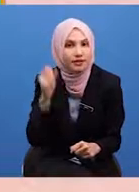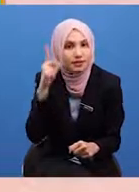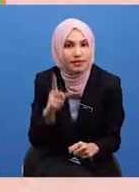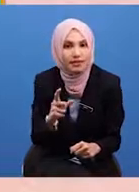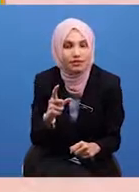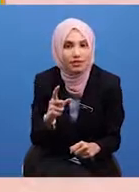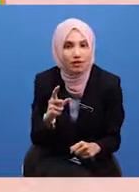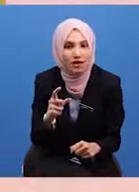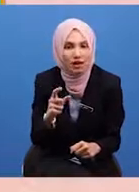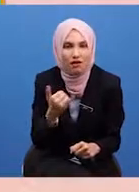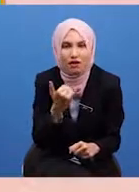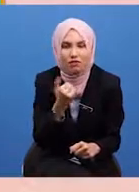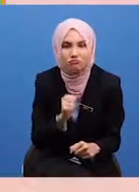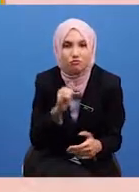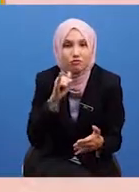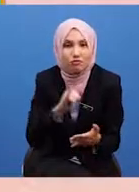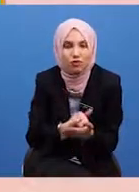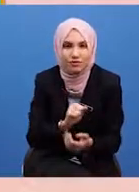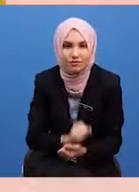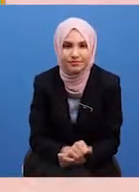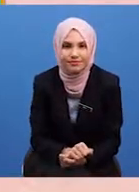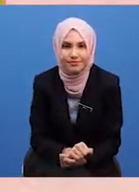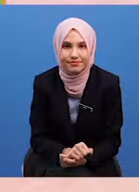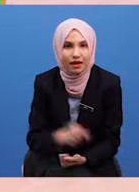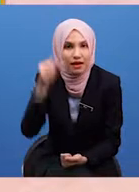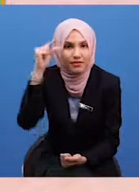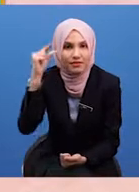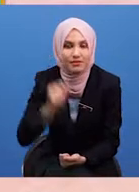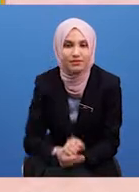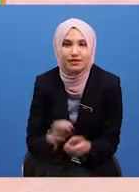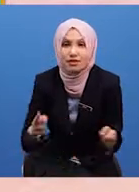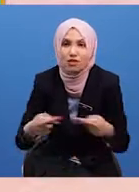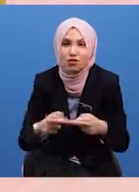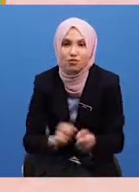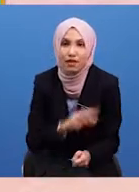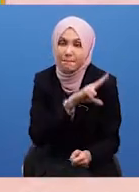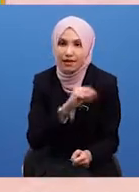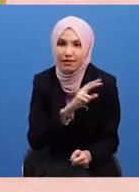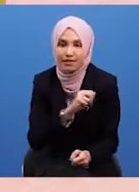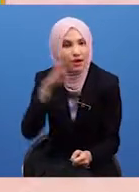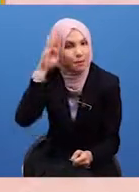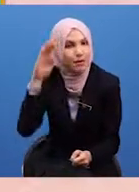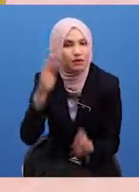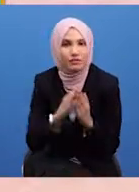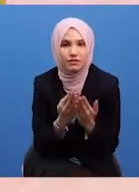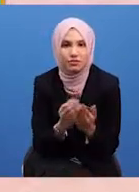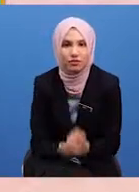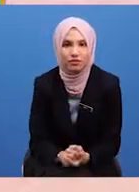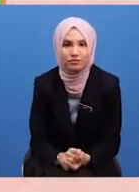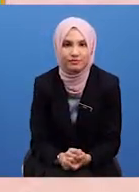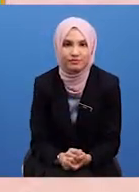thinks the situation will worsen. Joff is in the room with the medal and Bradbury's